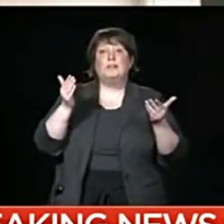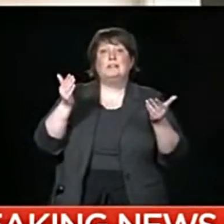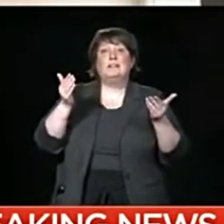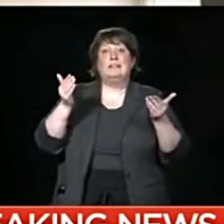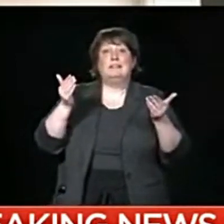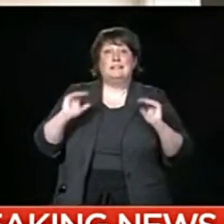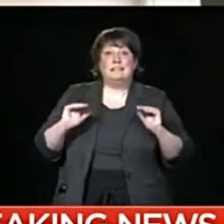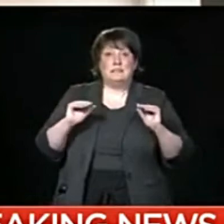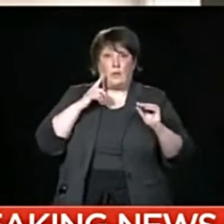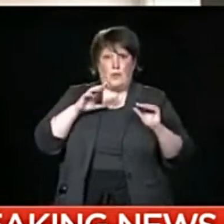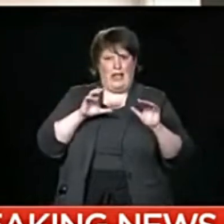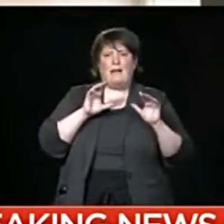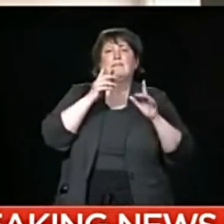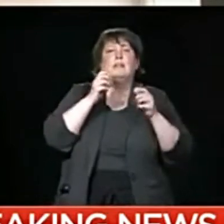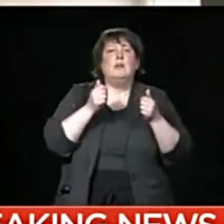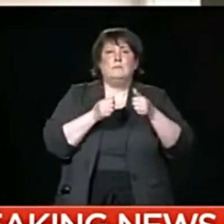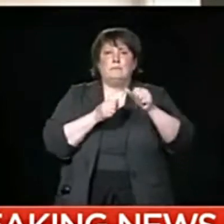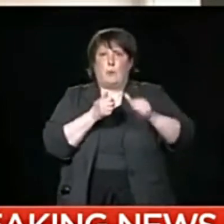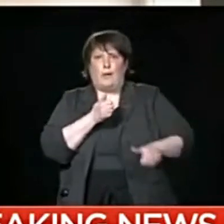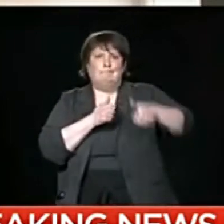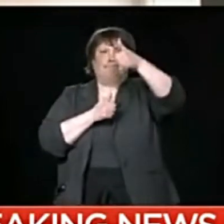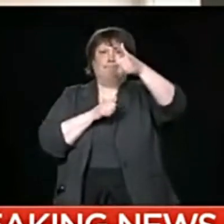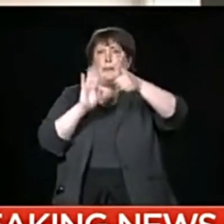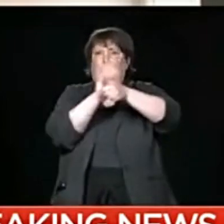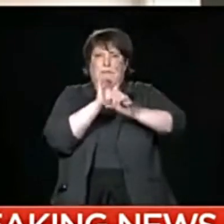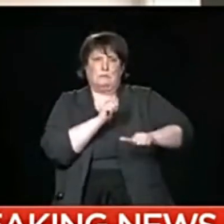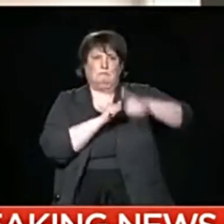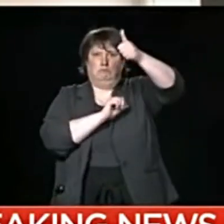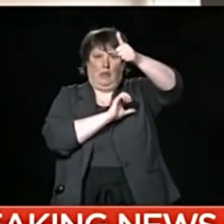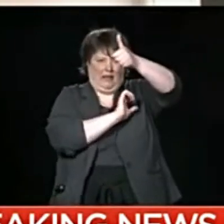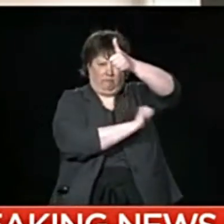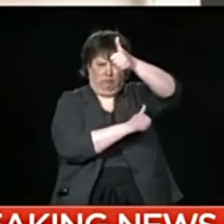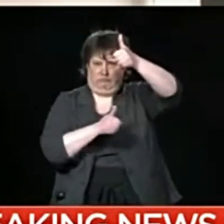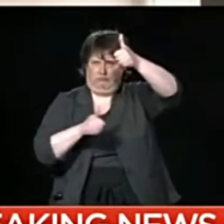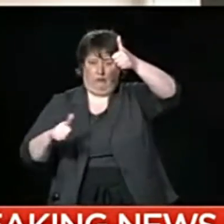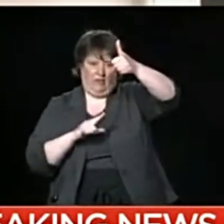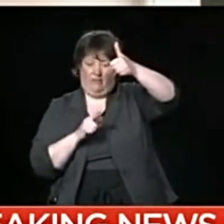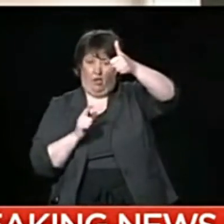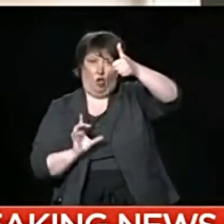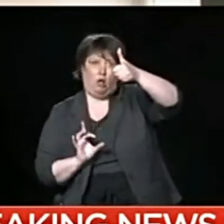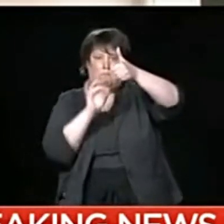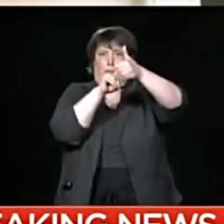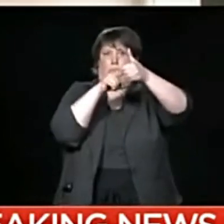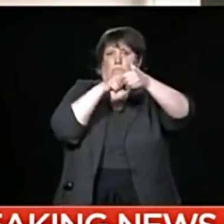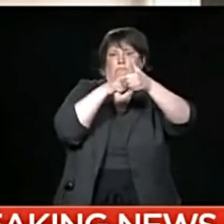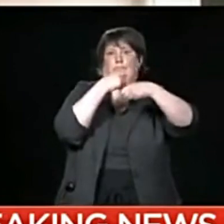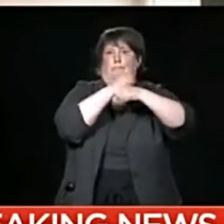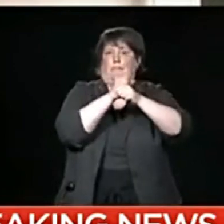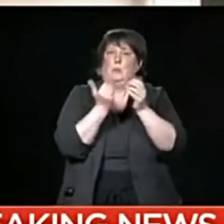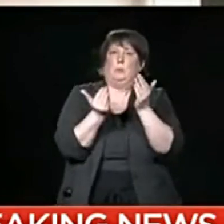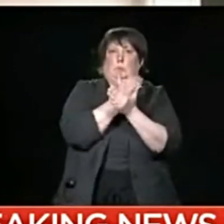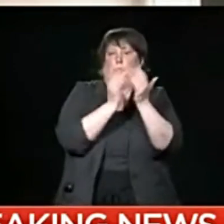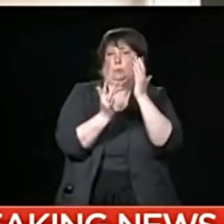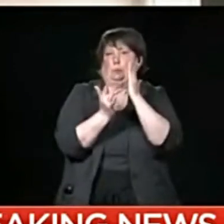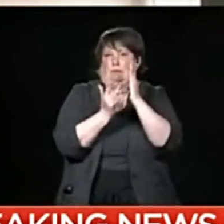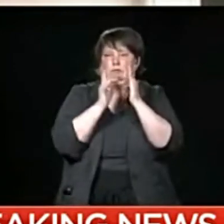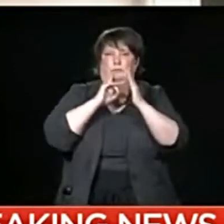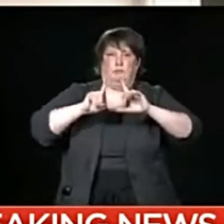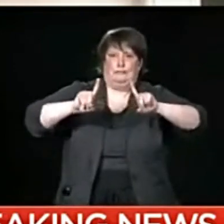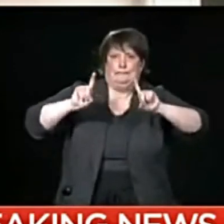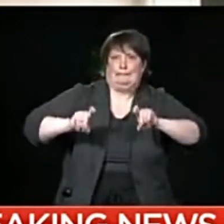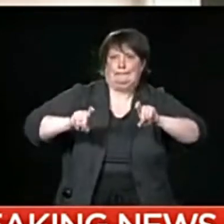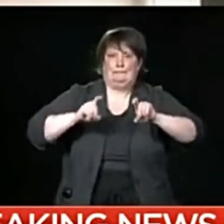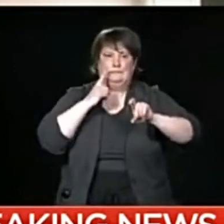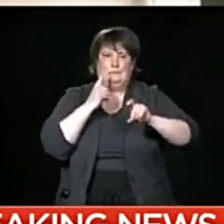next-generation manufacturing supercluster will be leading companies in developing and scaling up new technologies to test